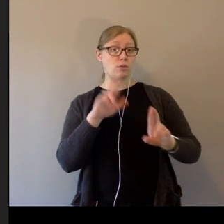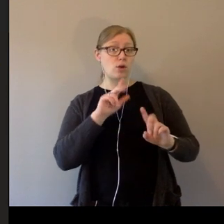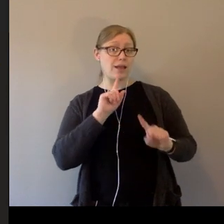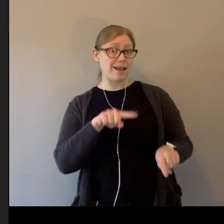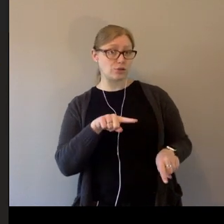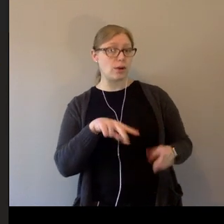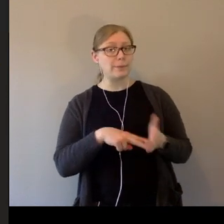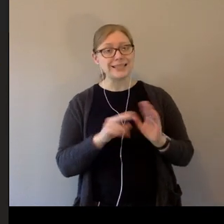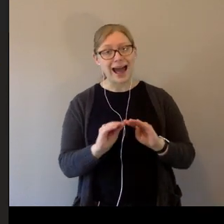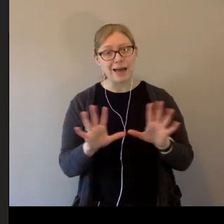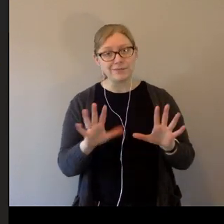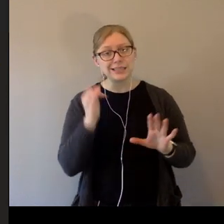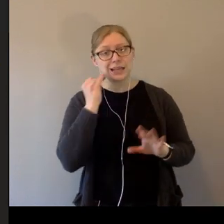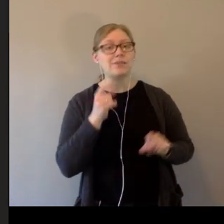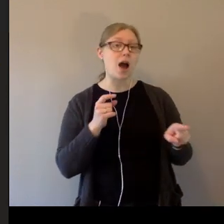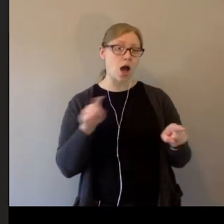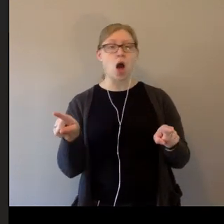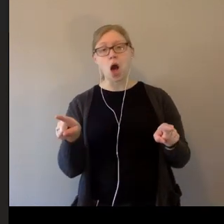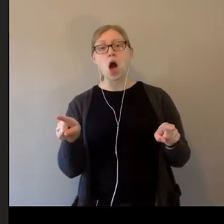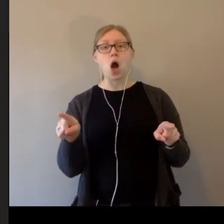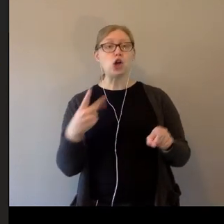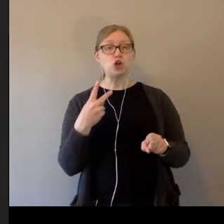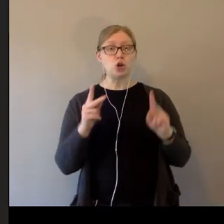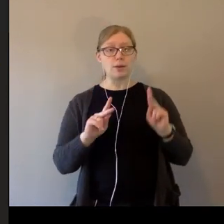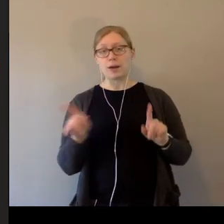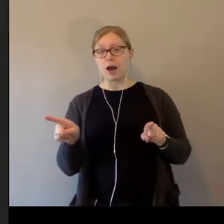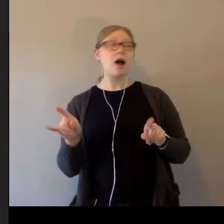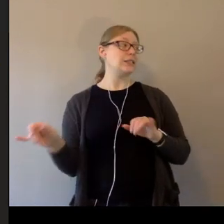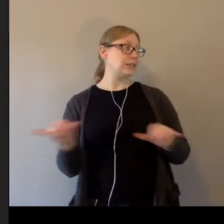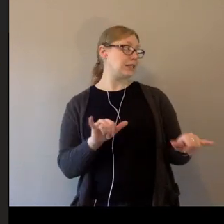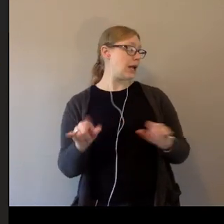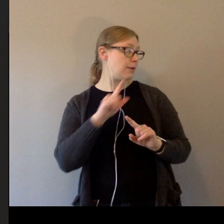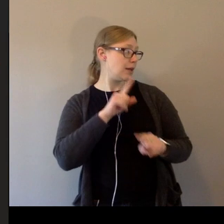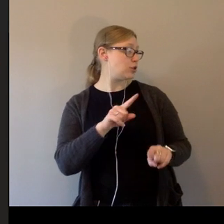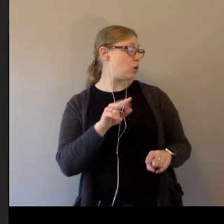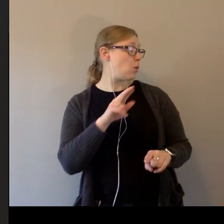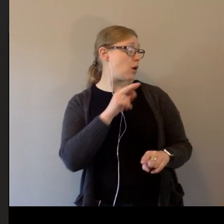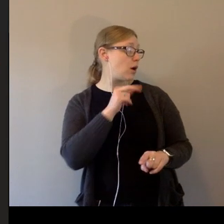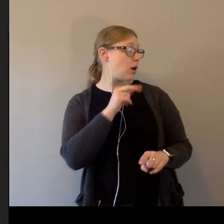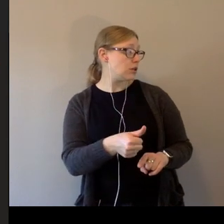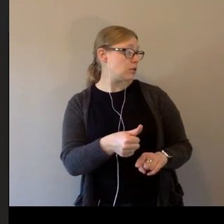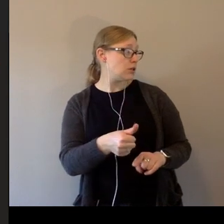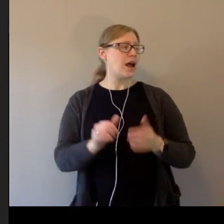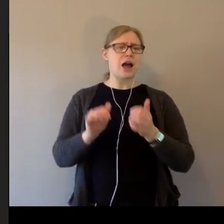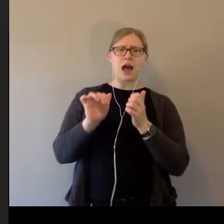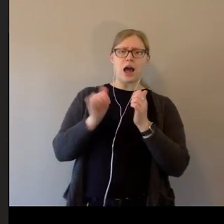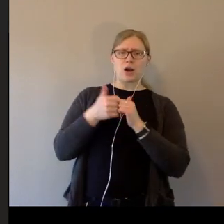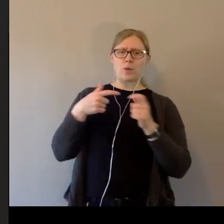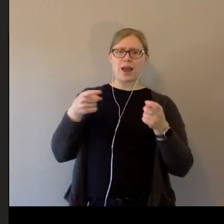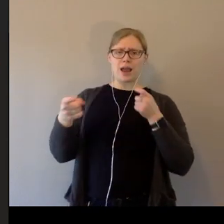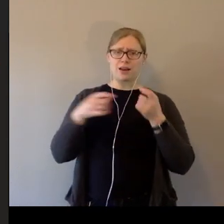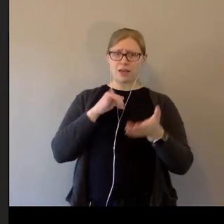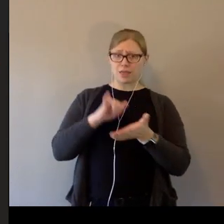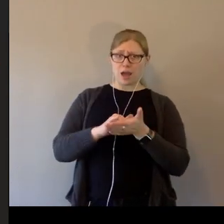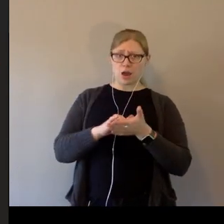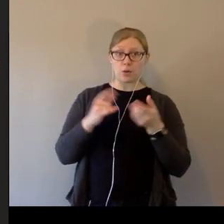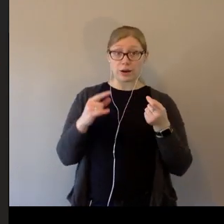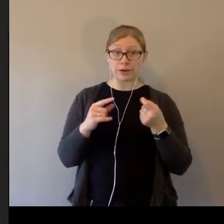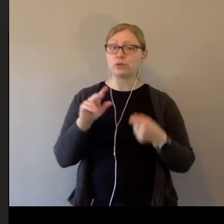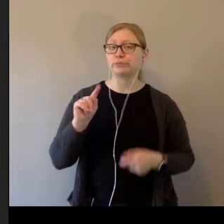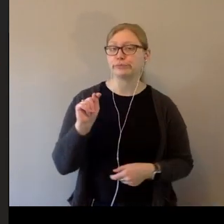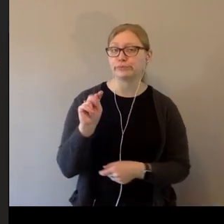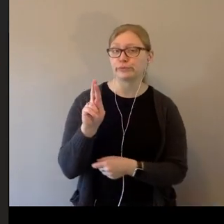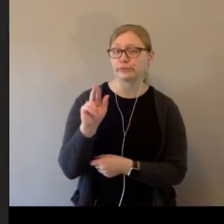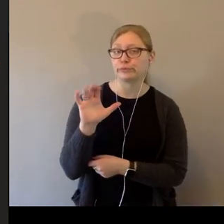you were getting the same answer or not. So how do we handle something like this? Well, we just use a trick. And so this is a pretty simple